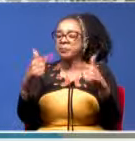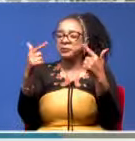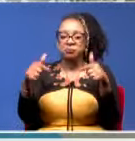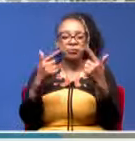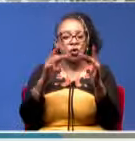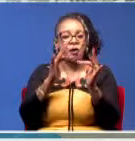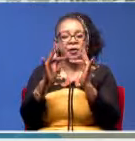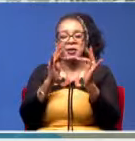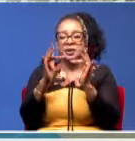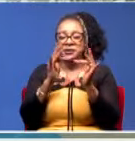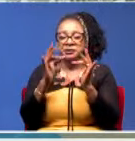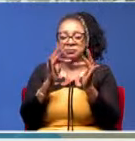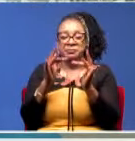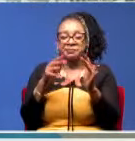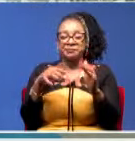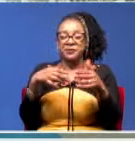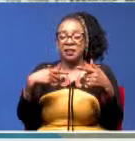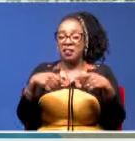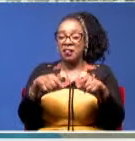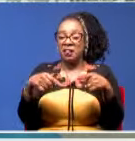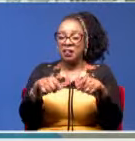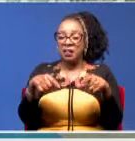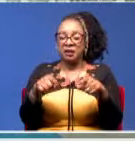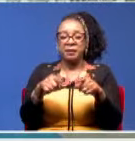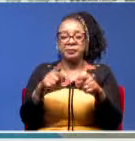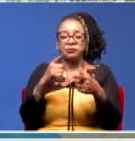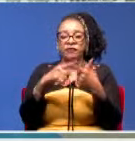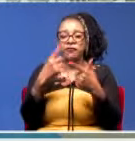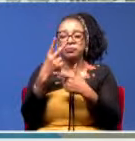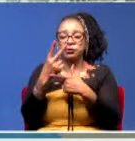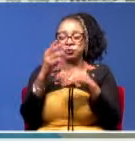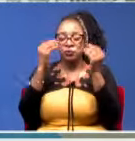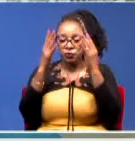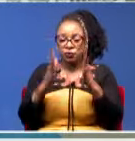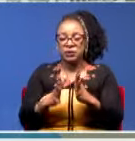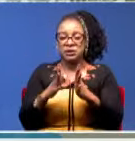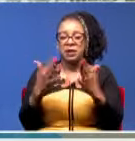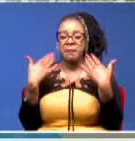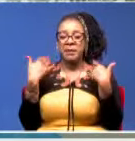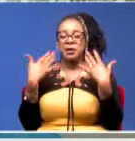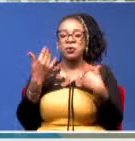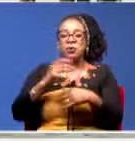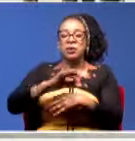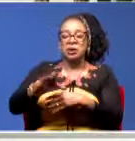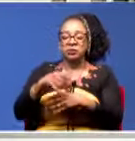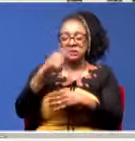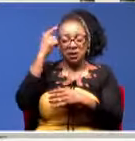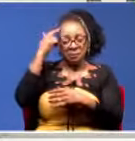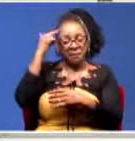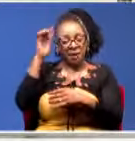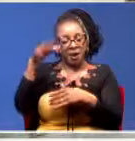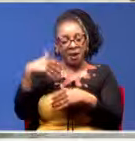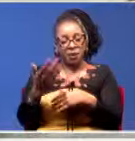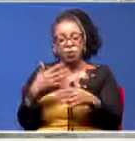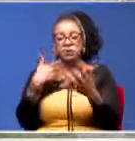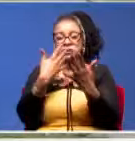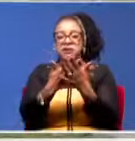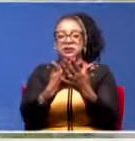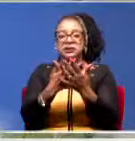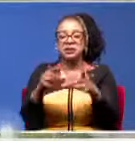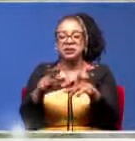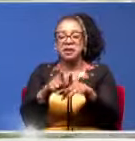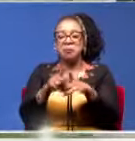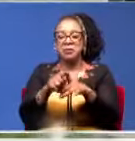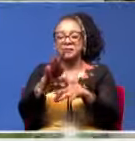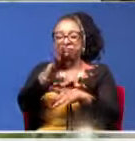visibly shaken, the teenager, who is a Form 2 student at a school in Meru County, recounts his arrest and subsequent detention in a